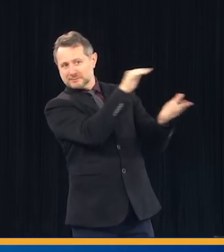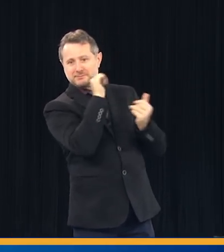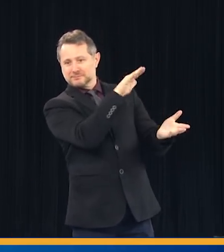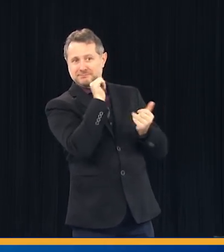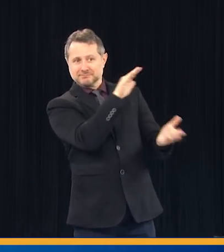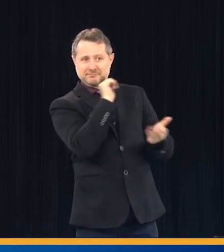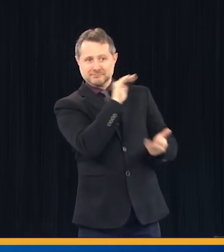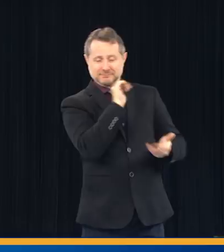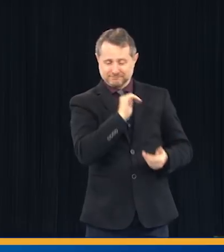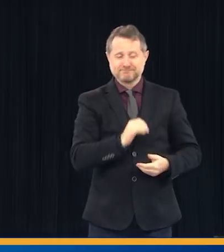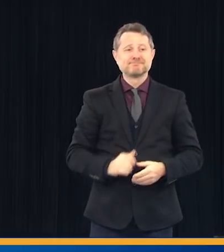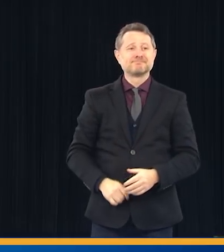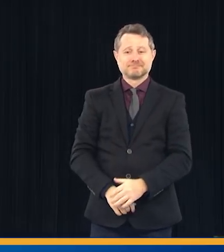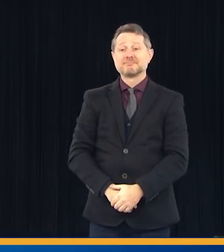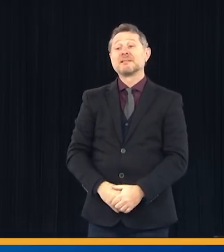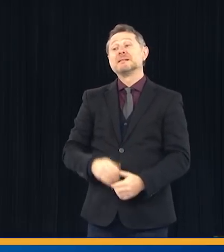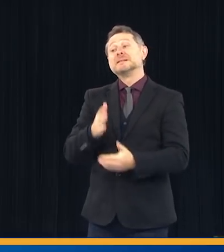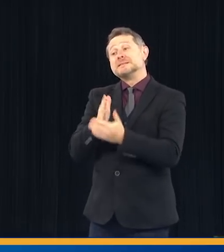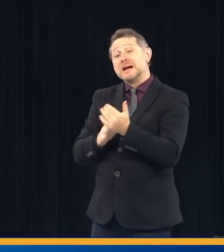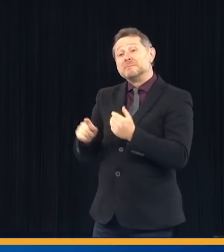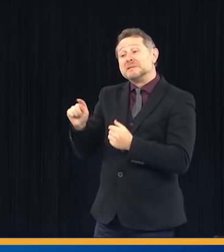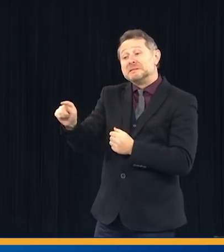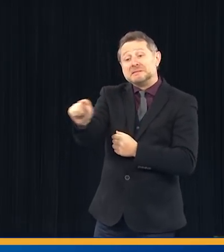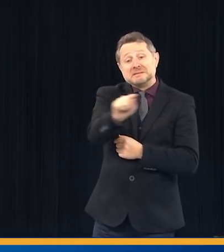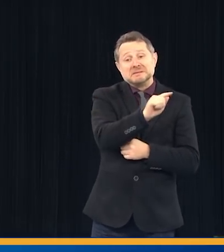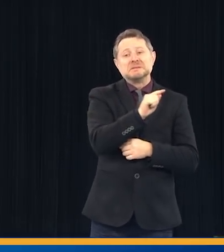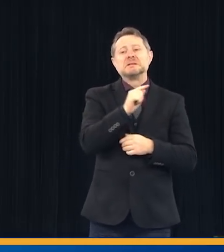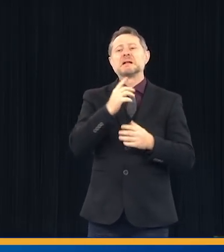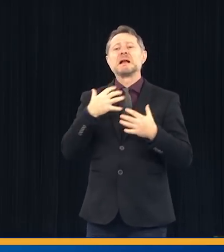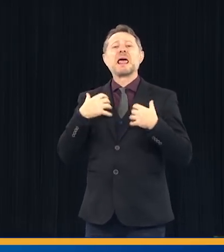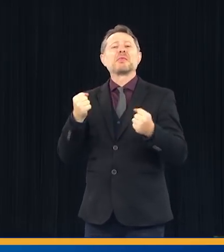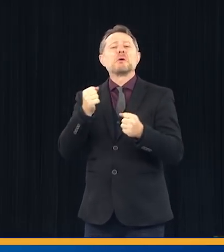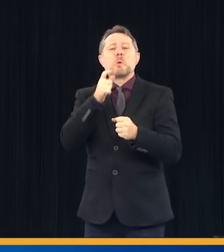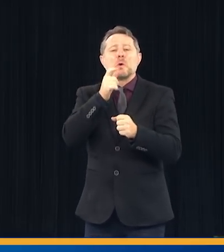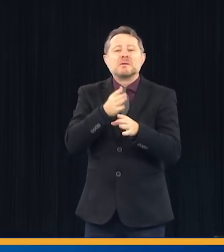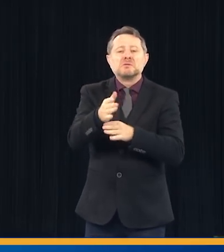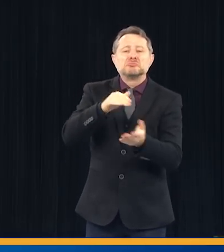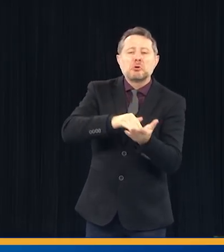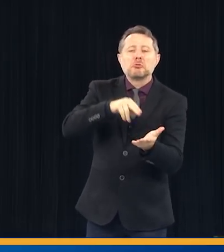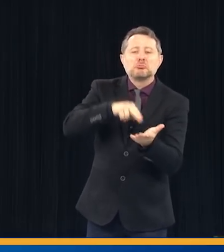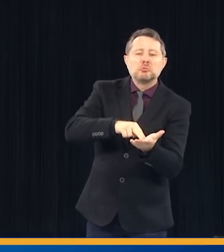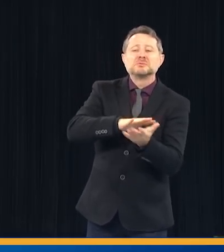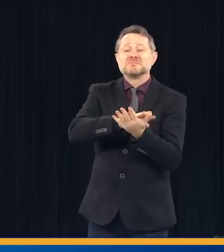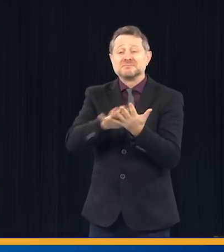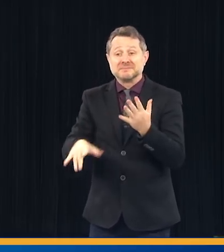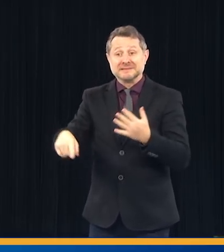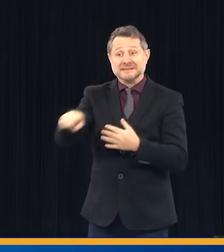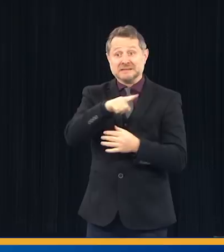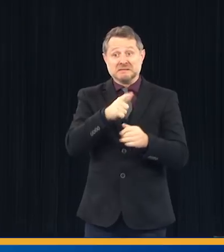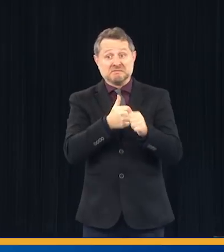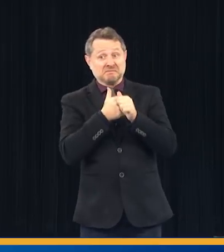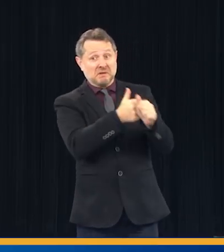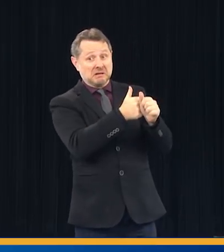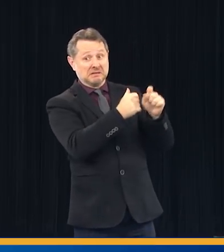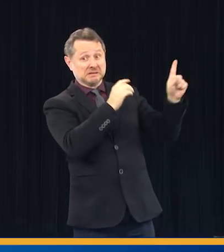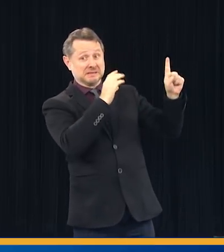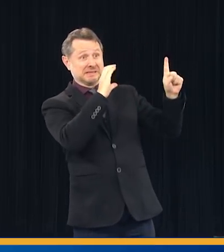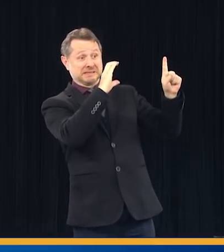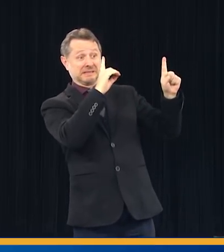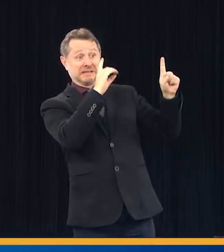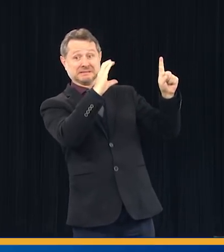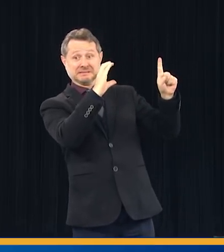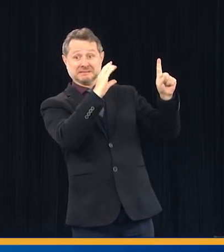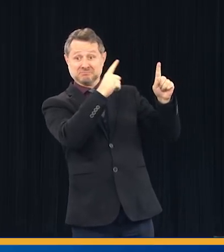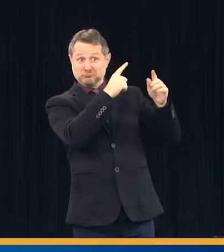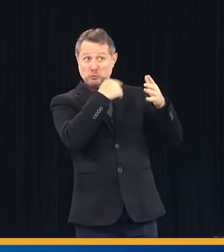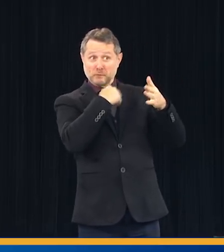among healthcare professionals because the CDC guidelines suggest a